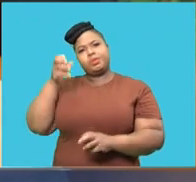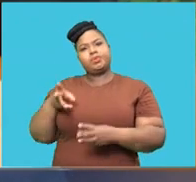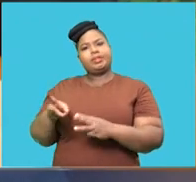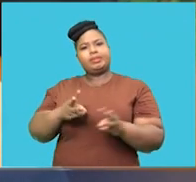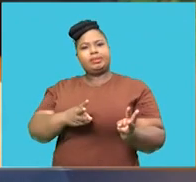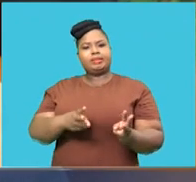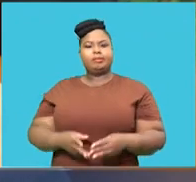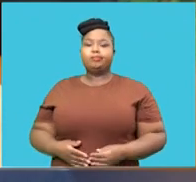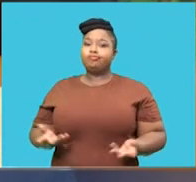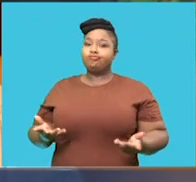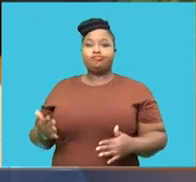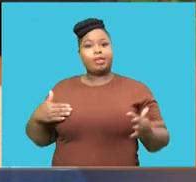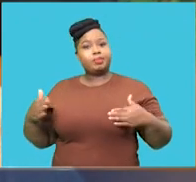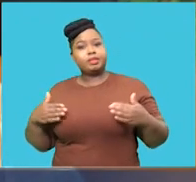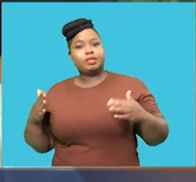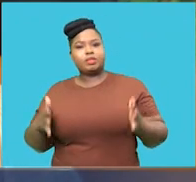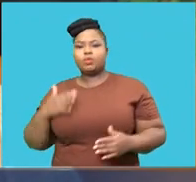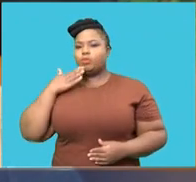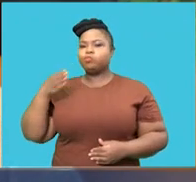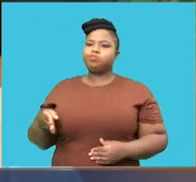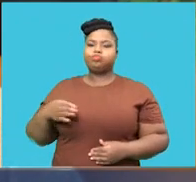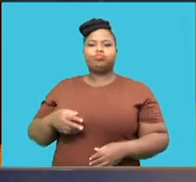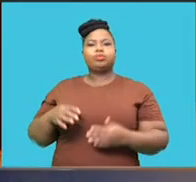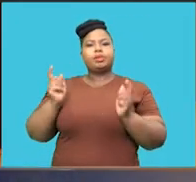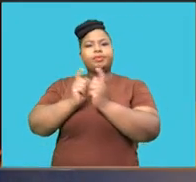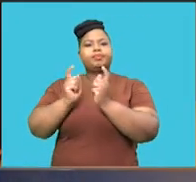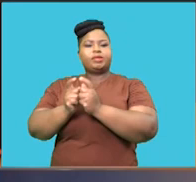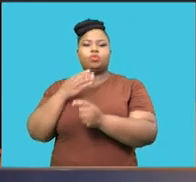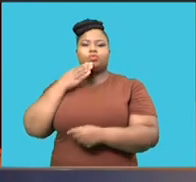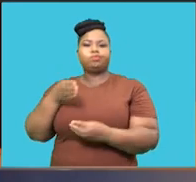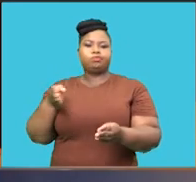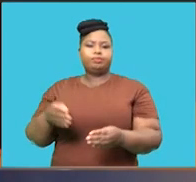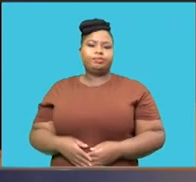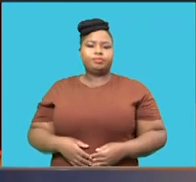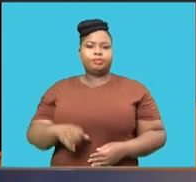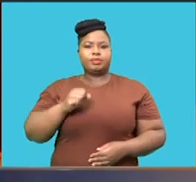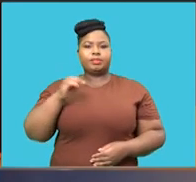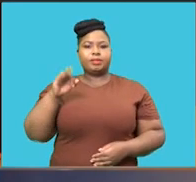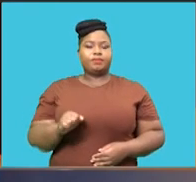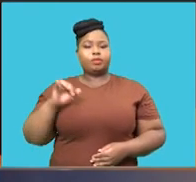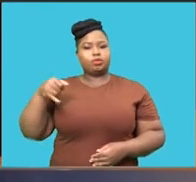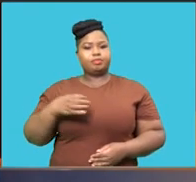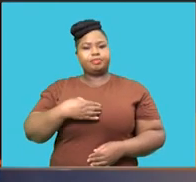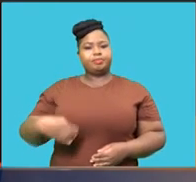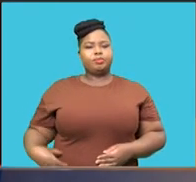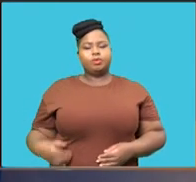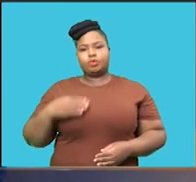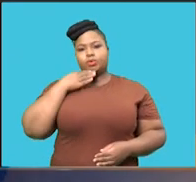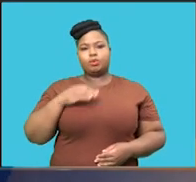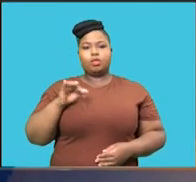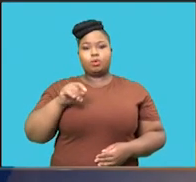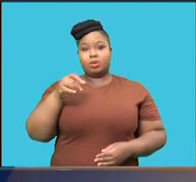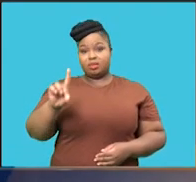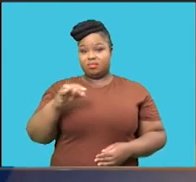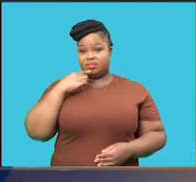methods, administrators that are there, match officials that are there. SAFA Johannesburg President Phil Mogodi says